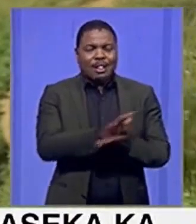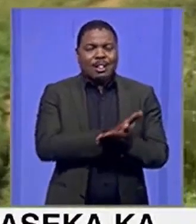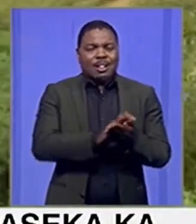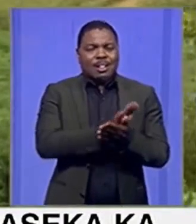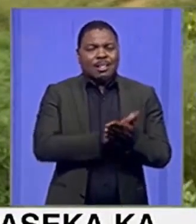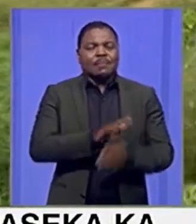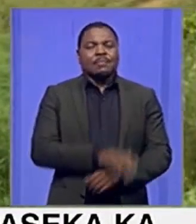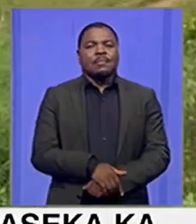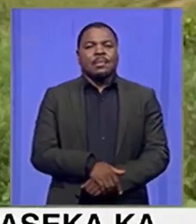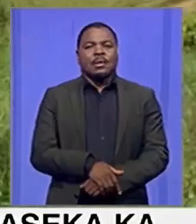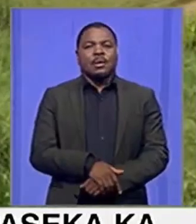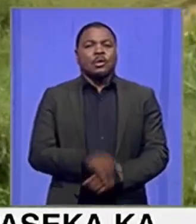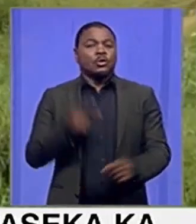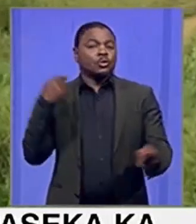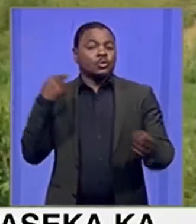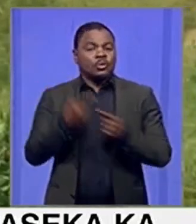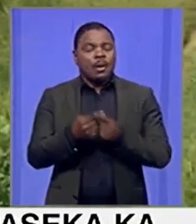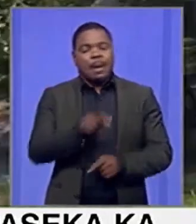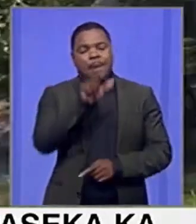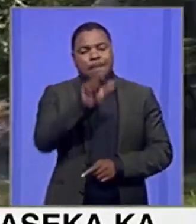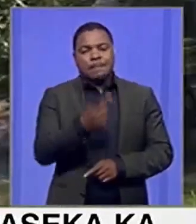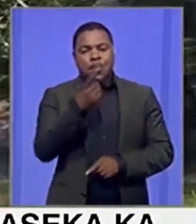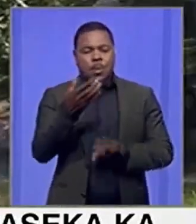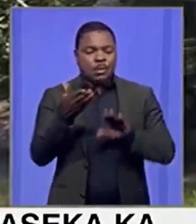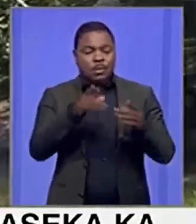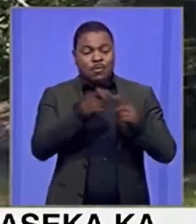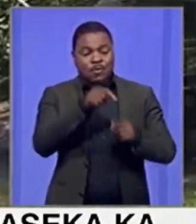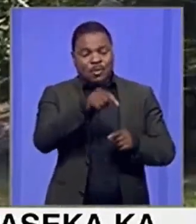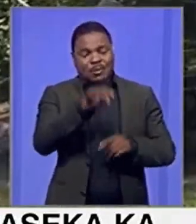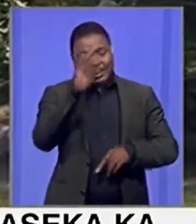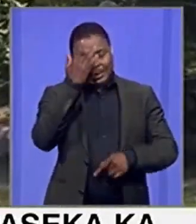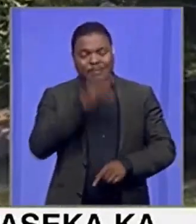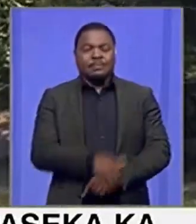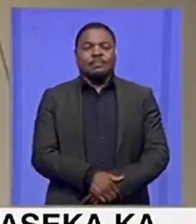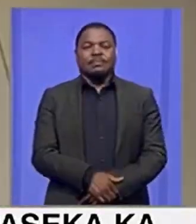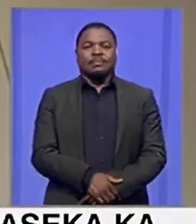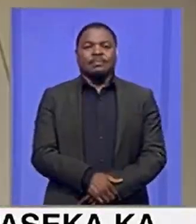tšhilafetšego. Go setše go hlokofetše motho o tee morago ga tiragalo yeo.